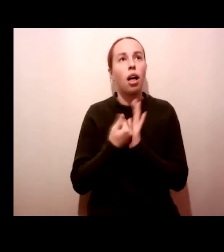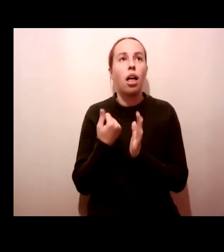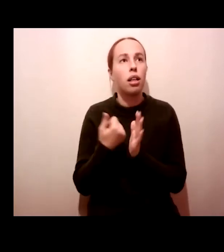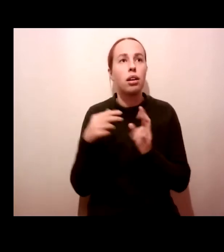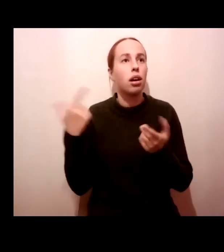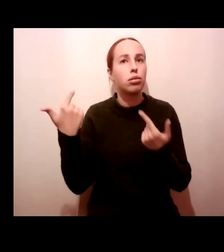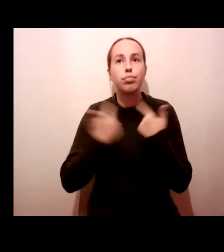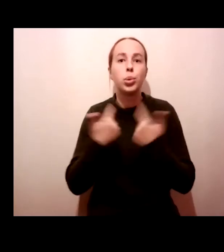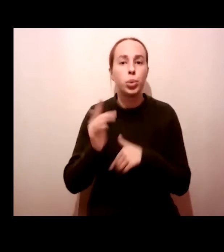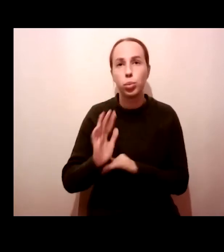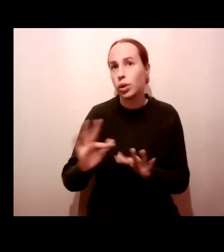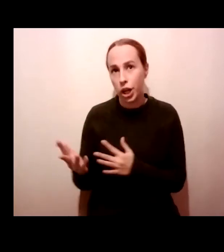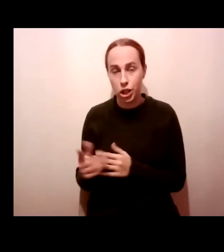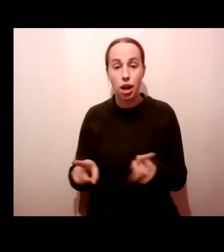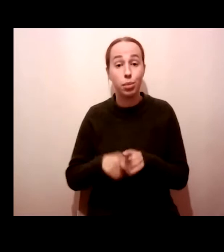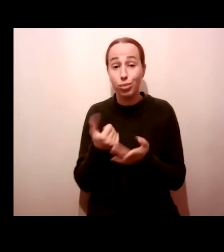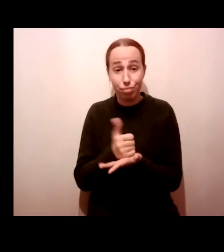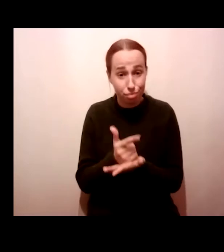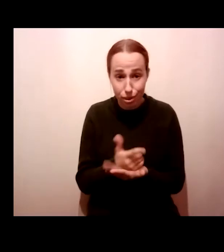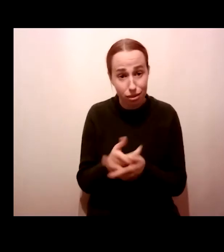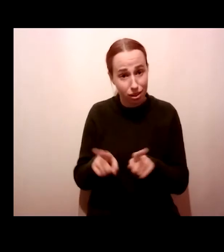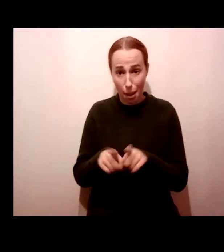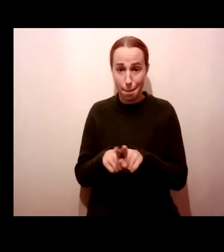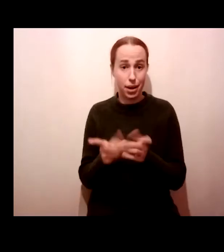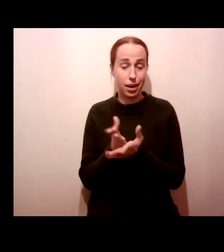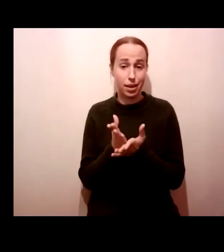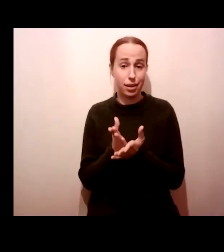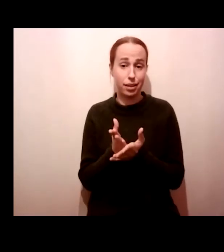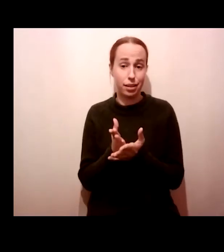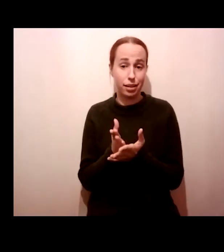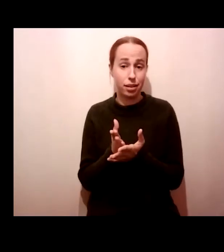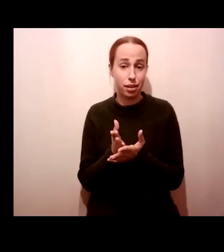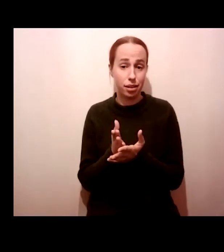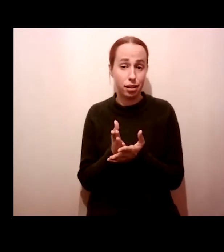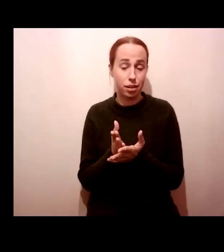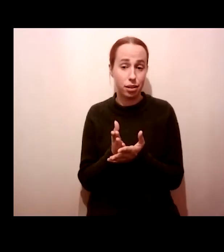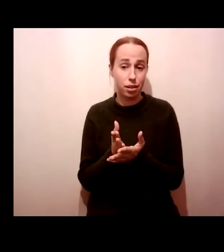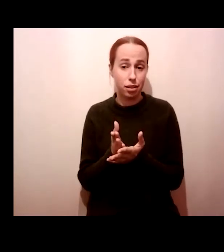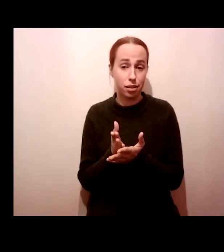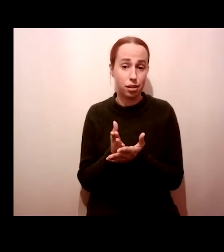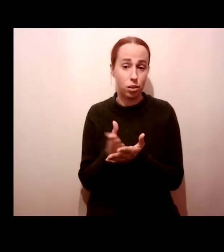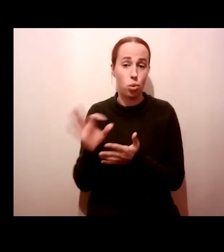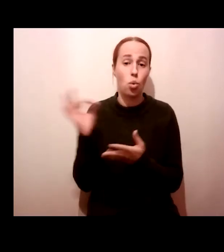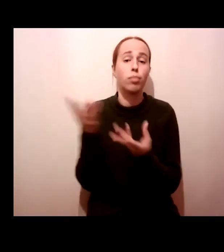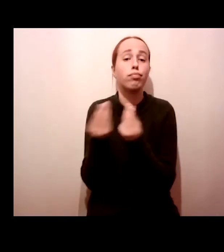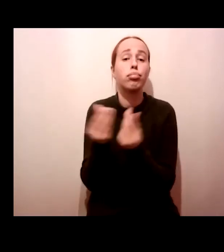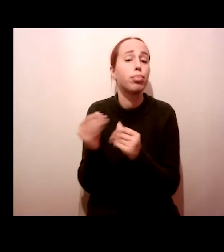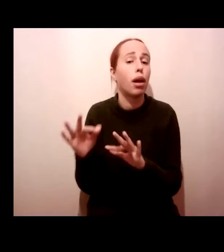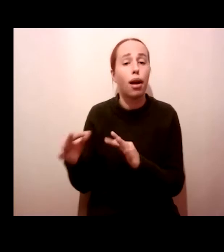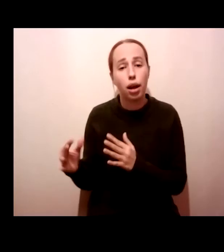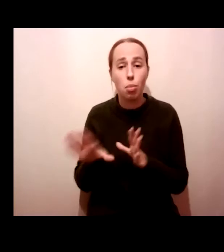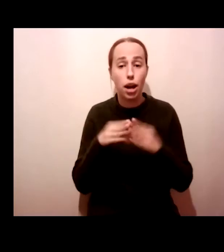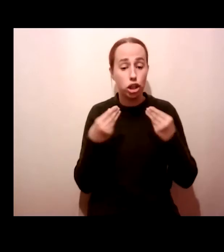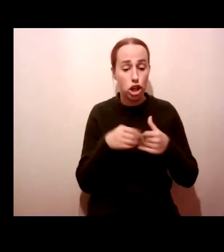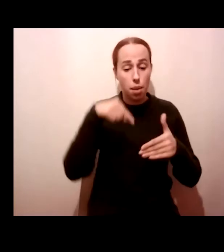reluctant to, well, I'm not talking about sexual orientation. In general, it's hard for them to